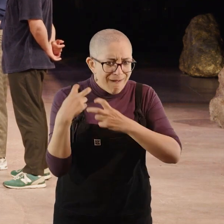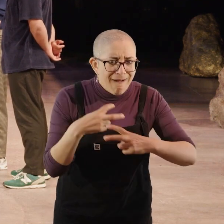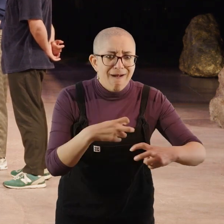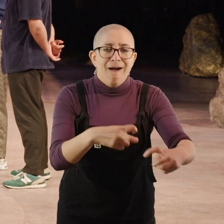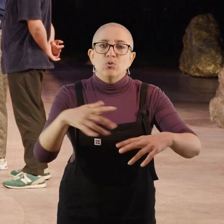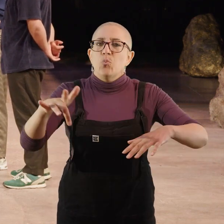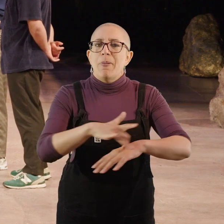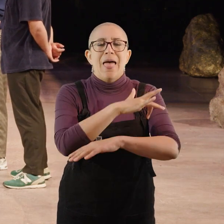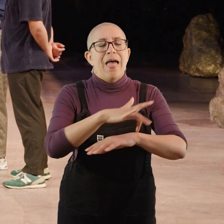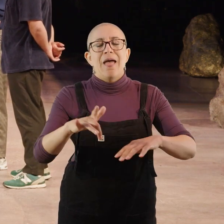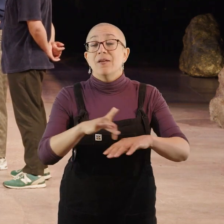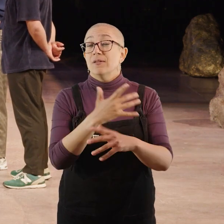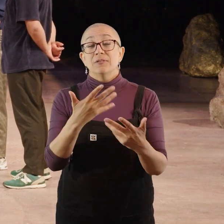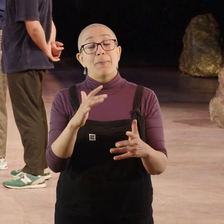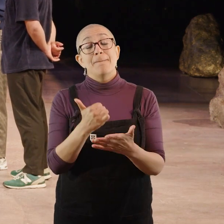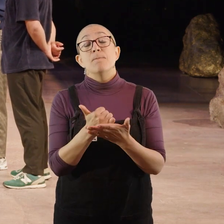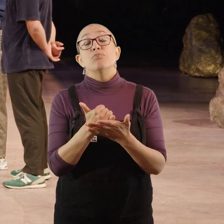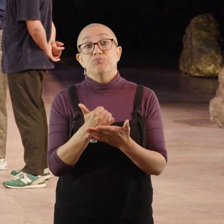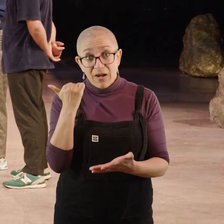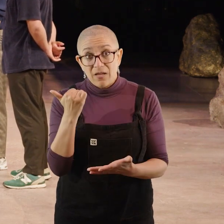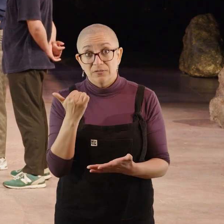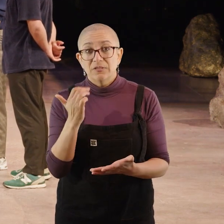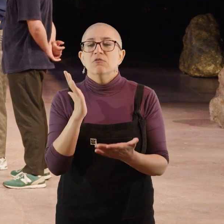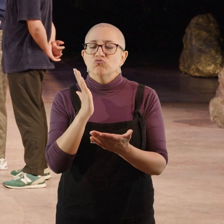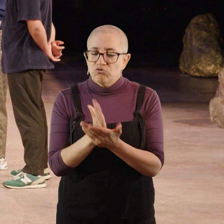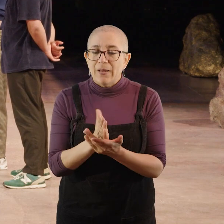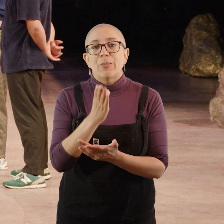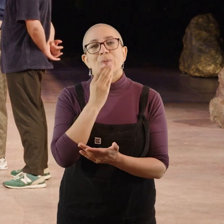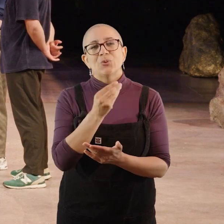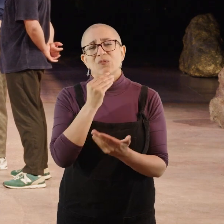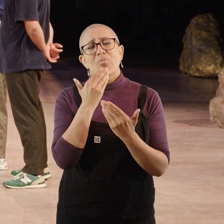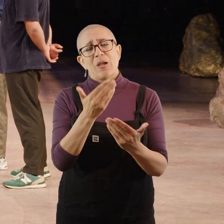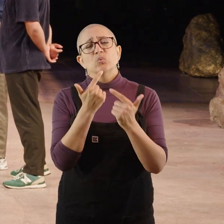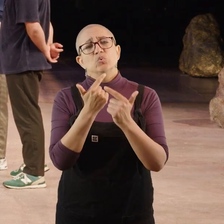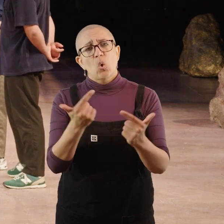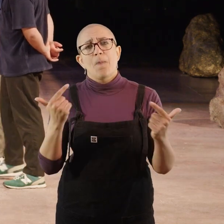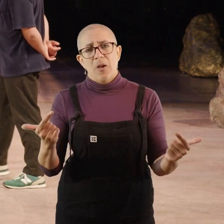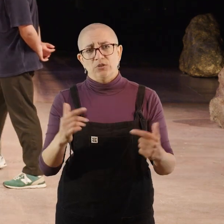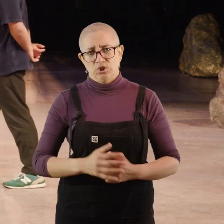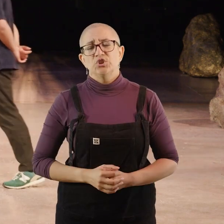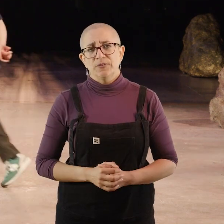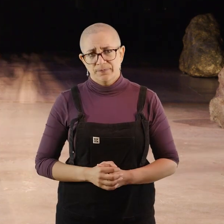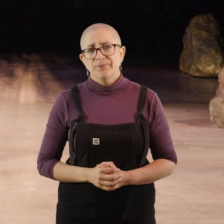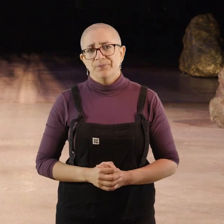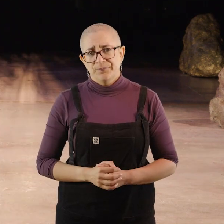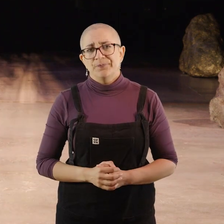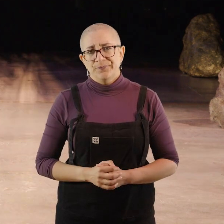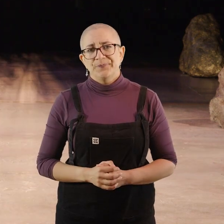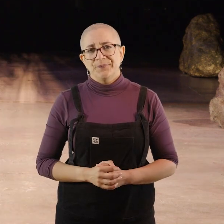It's been an absolutely brilliant and really useful session. Thank you so much. Thank you. Thank you. Thanks. Cheers.